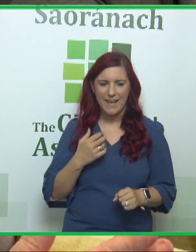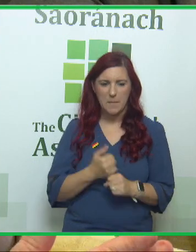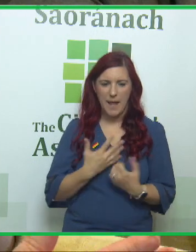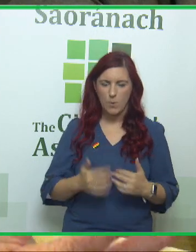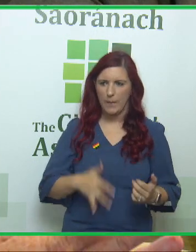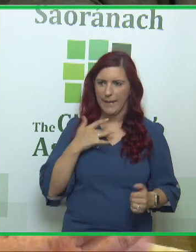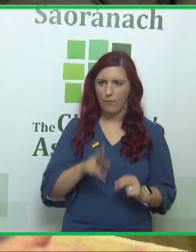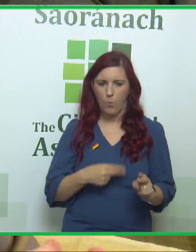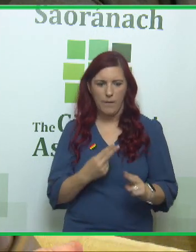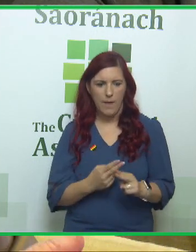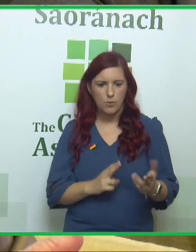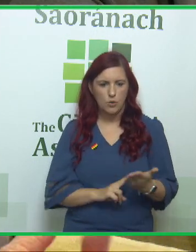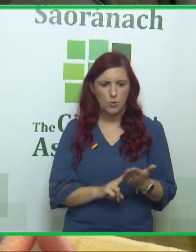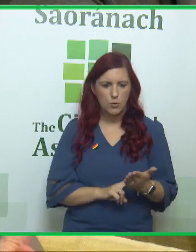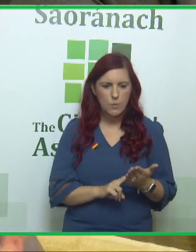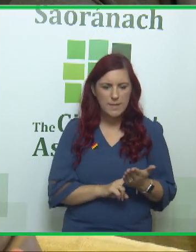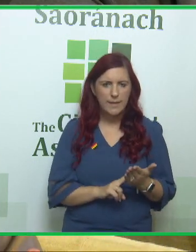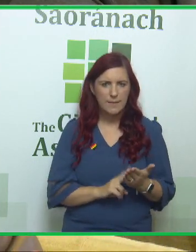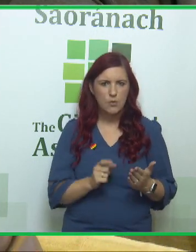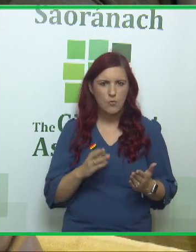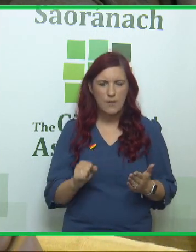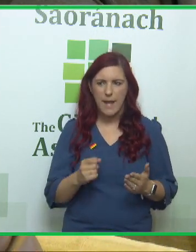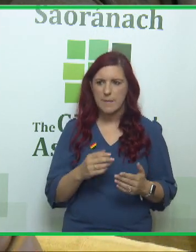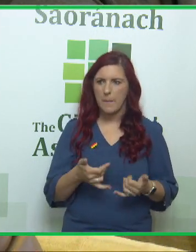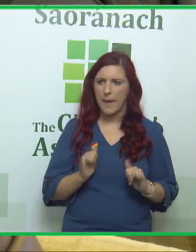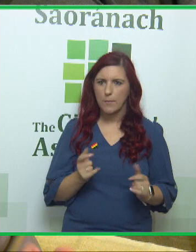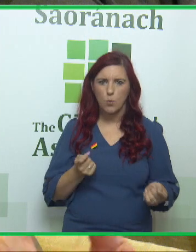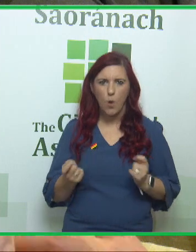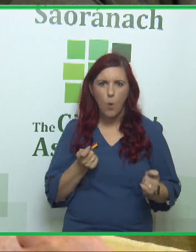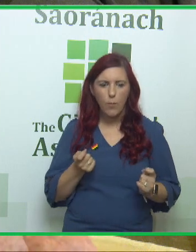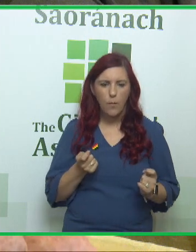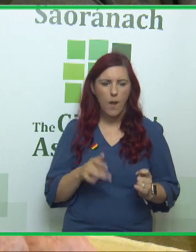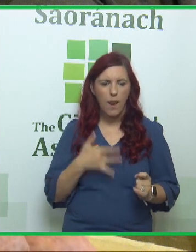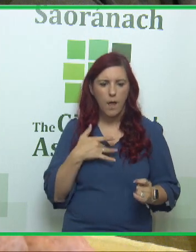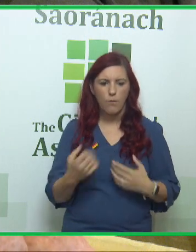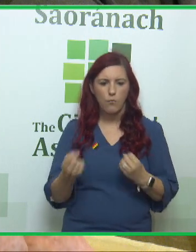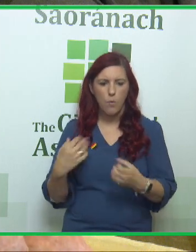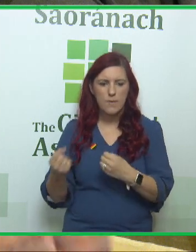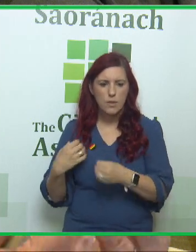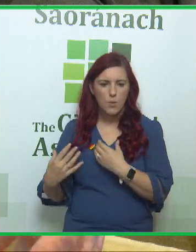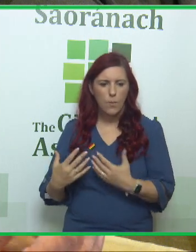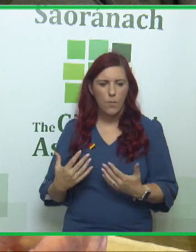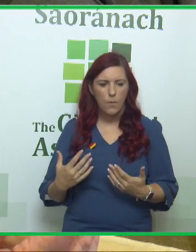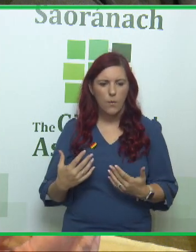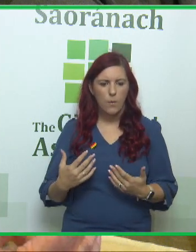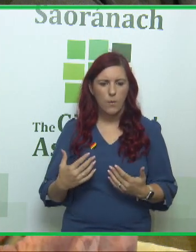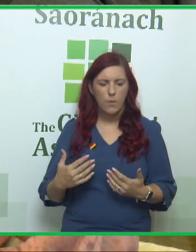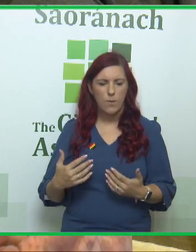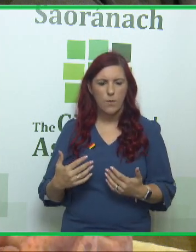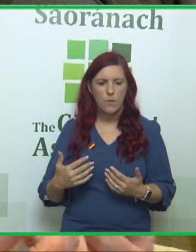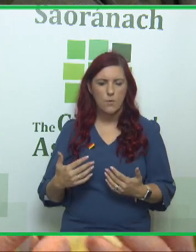The terms and life throws at you. I probably do as much now as I did. I'm 20 years in